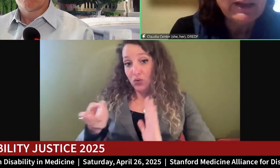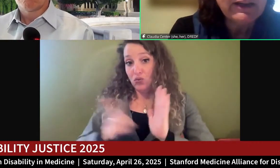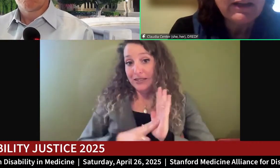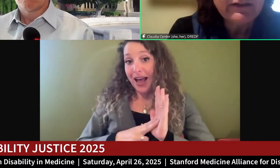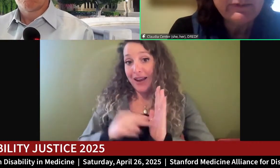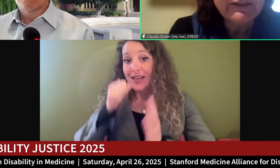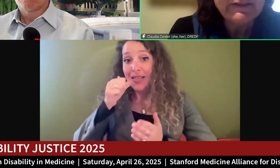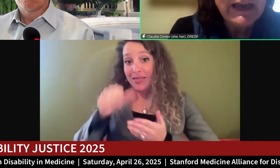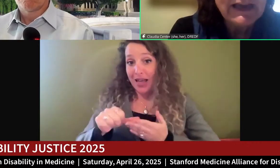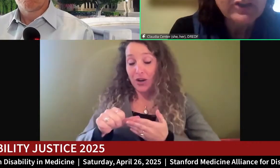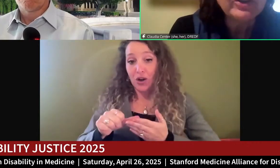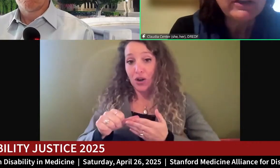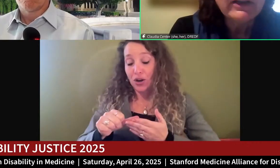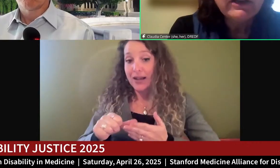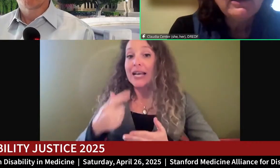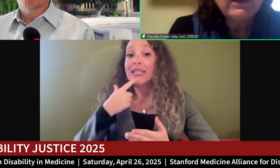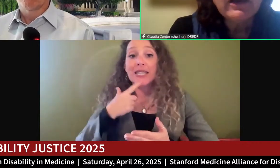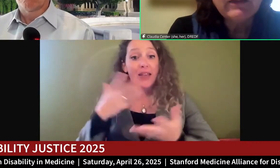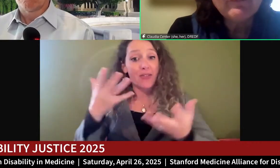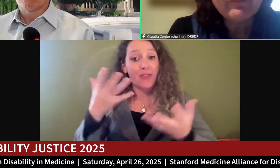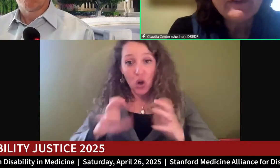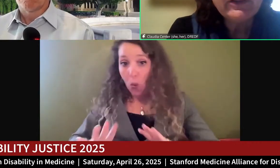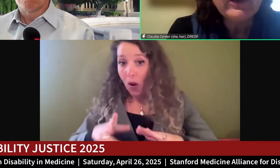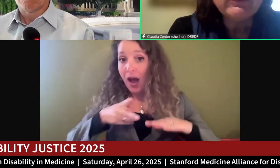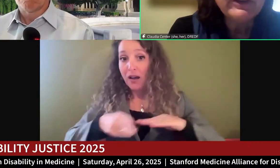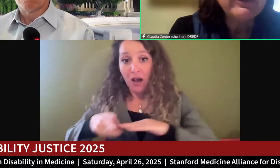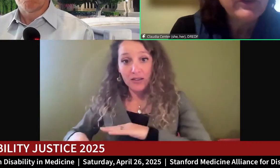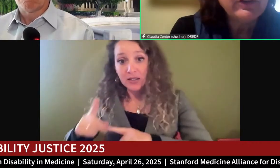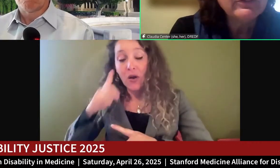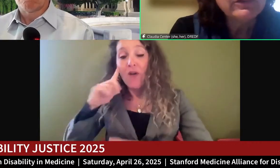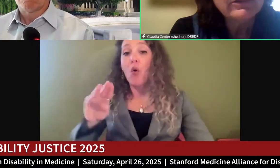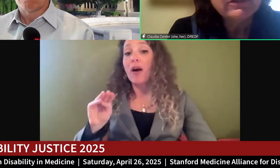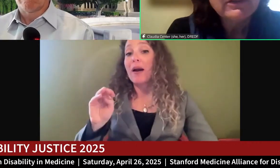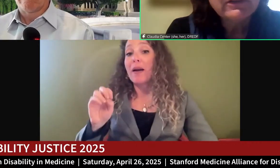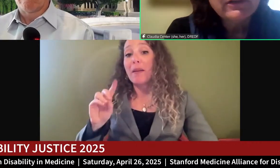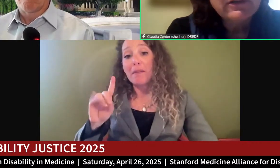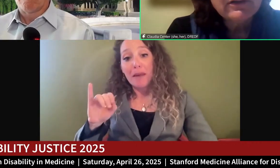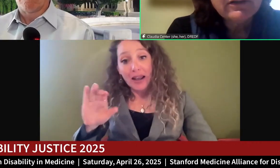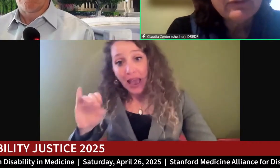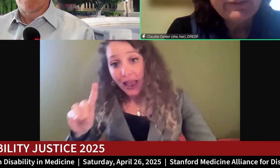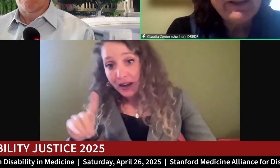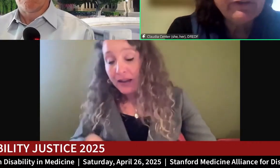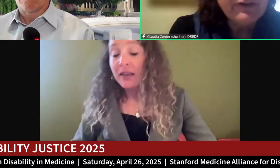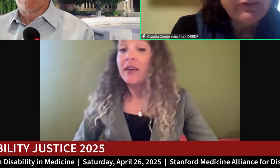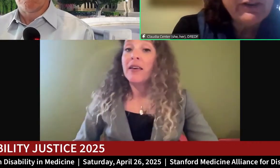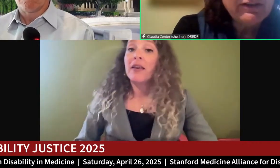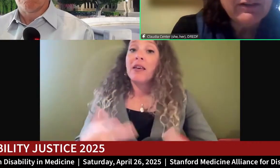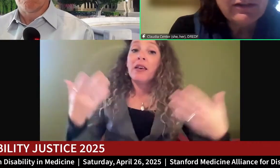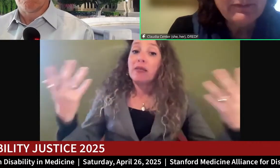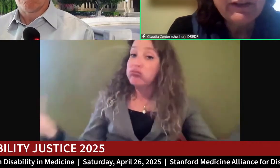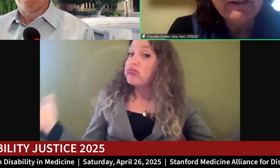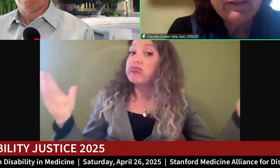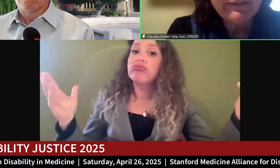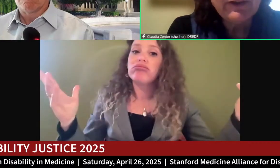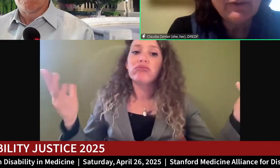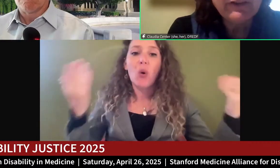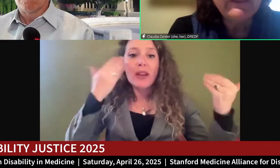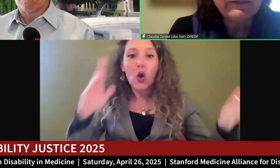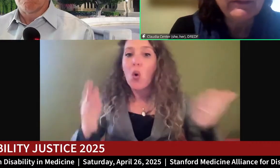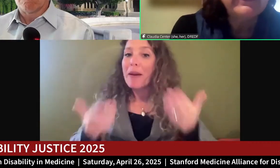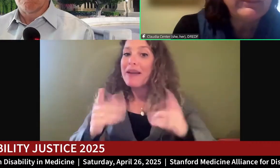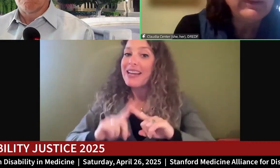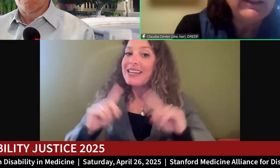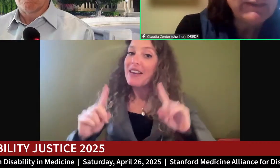want Medicaid to be slashed. We don't know. We may have different opinions